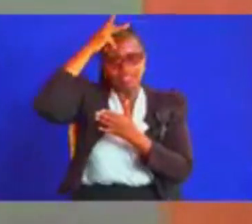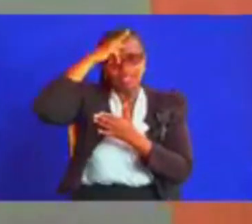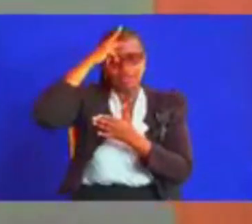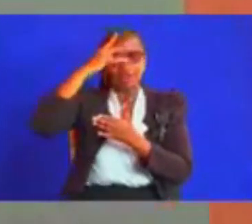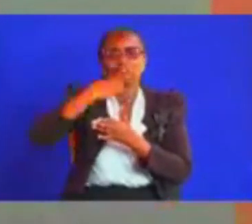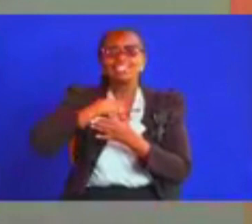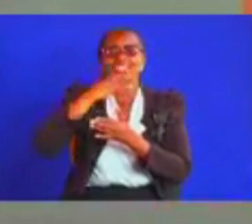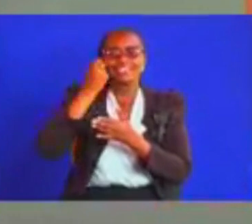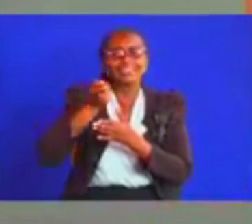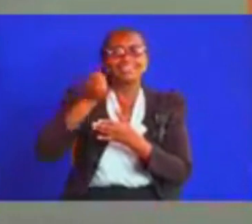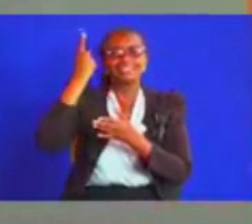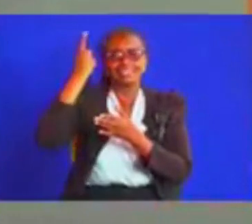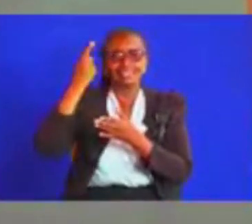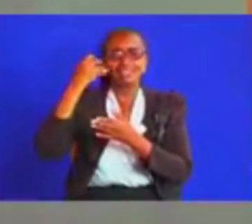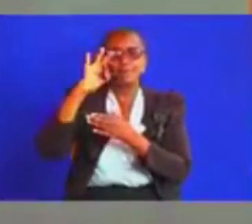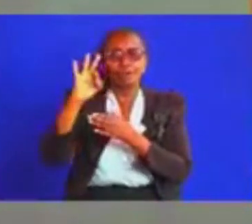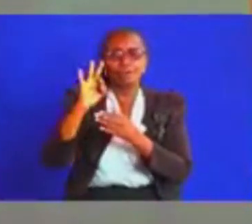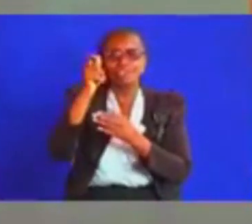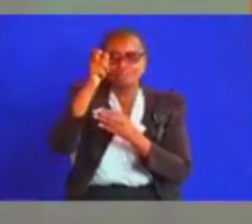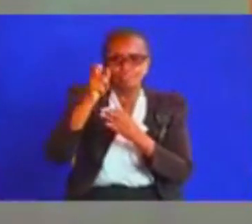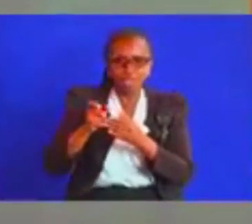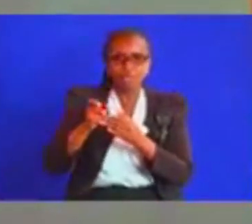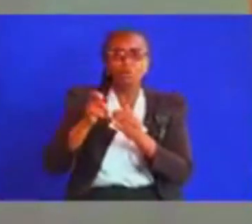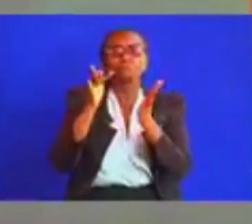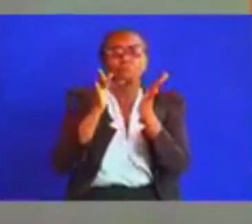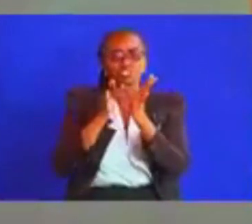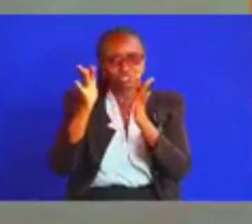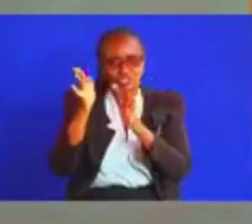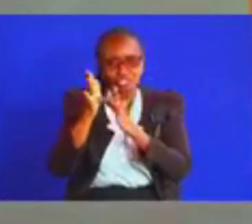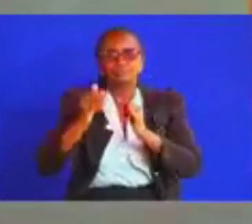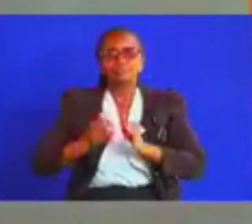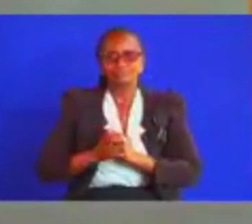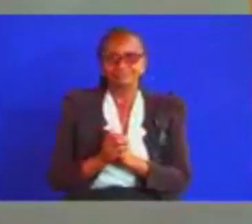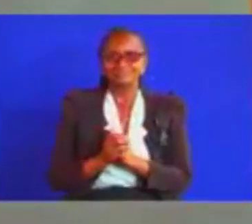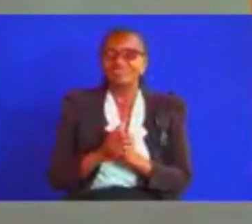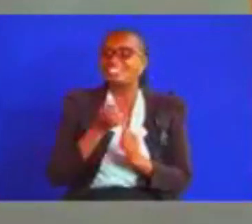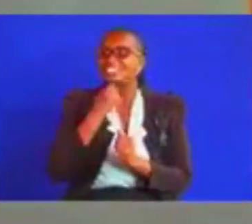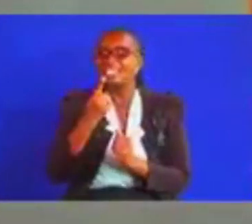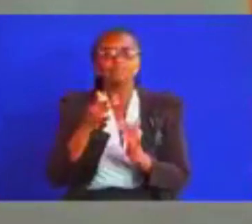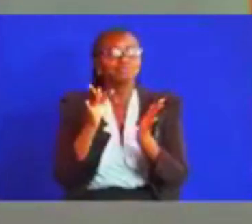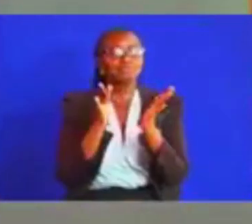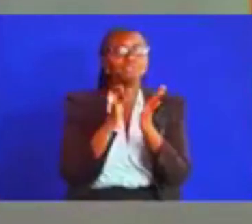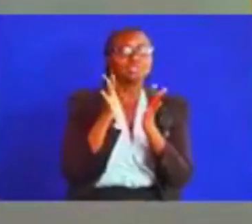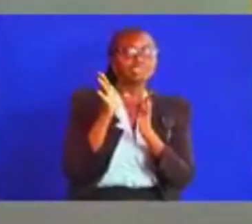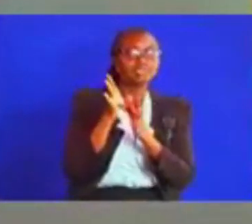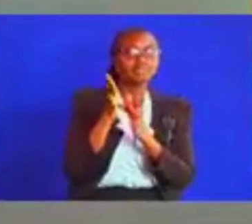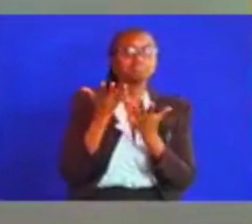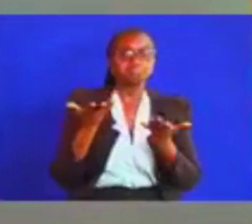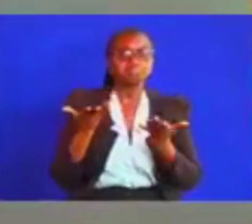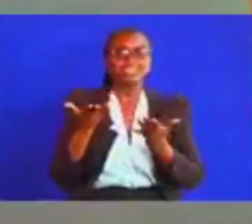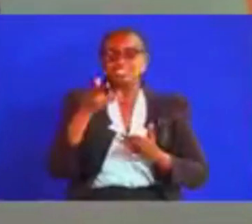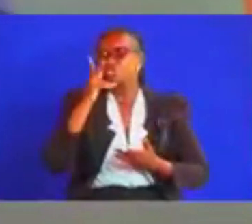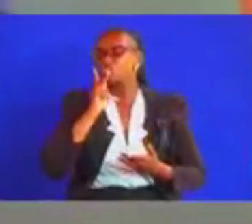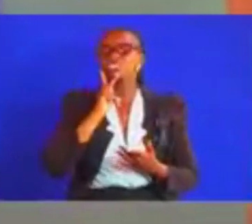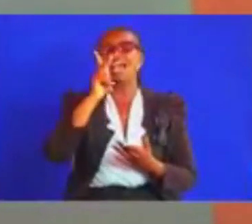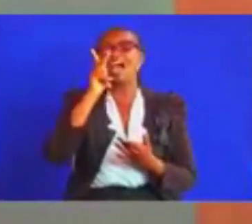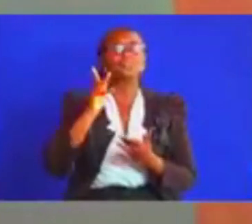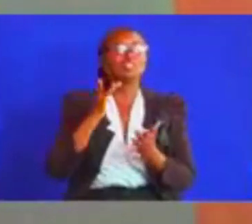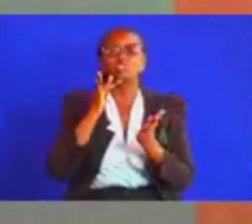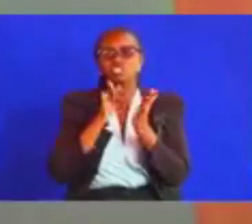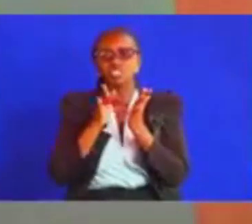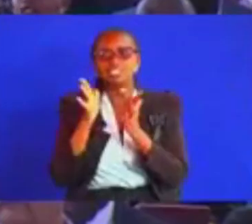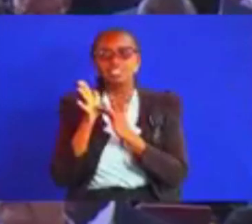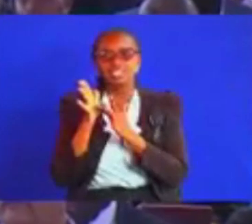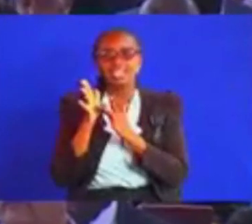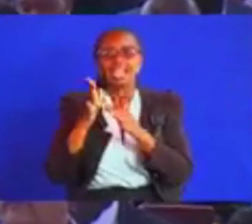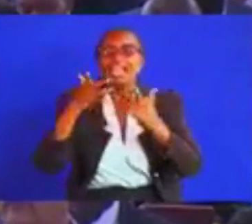the study of the person Jesus. Say Jesus. One more time, shout that name. Jesus.